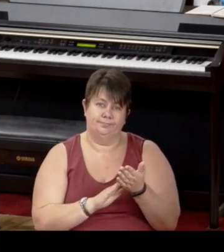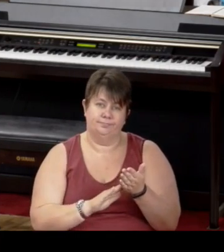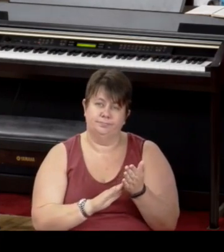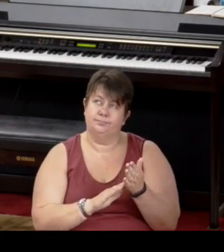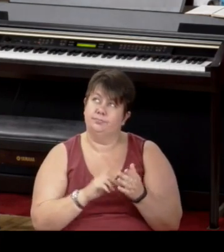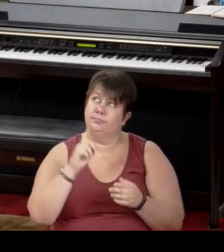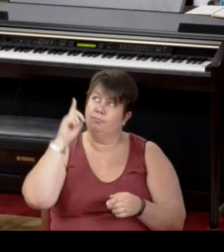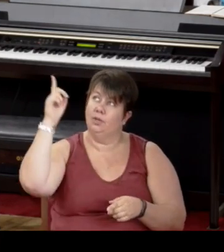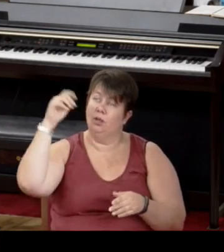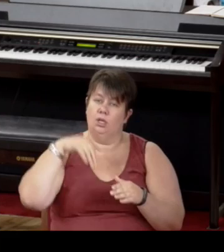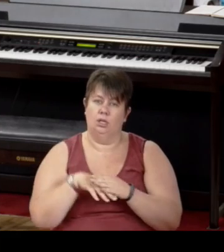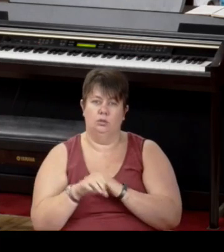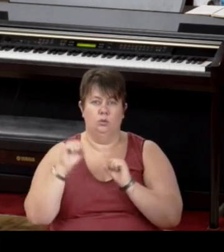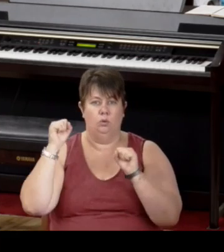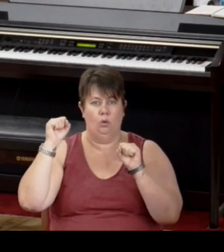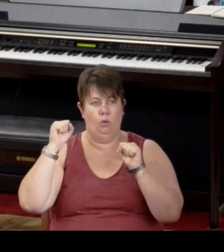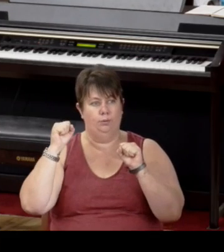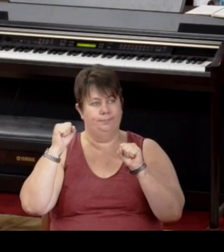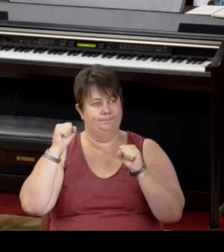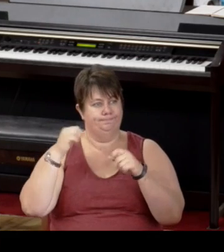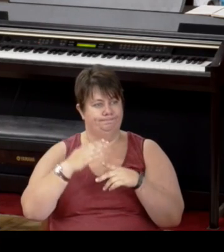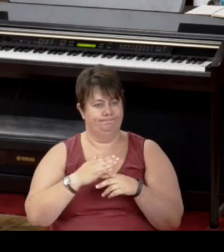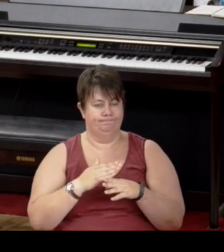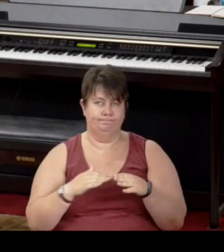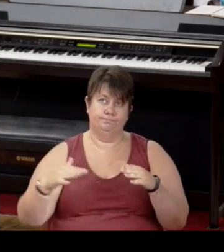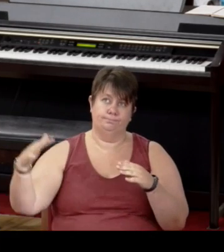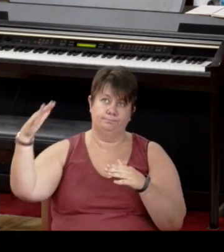supernatural about him.